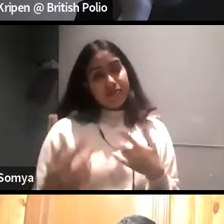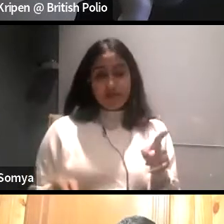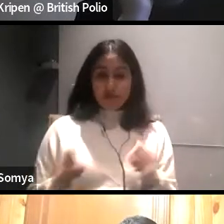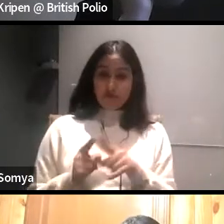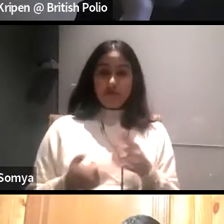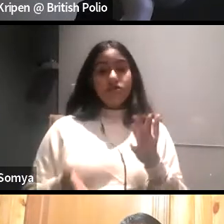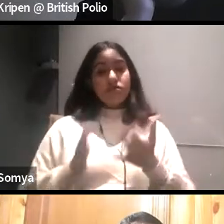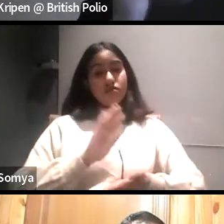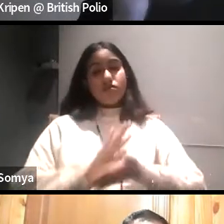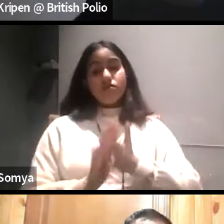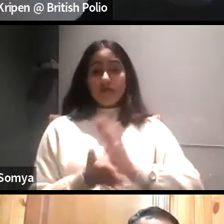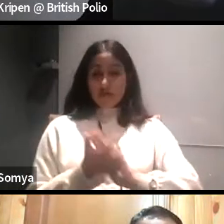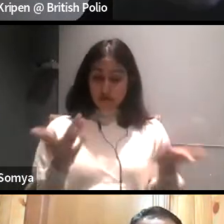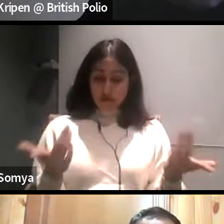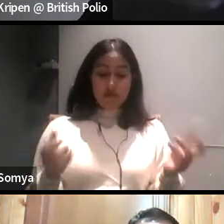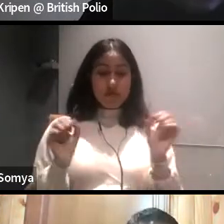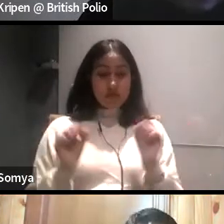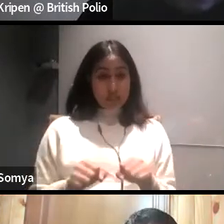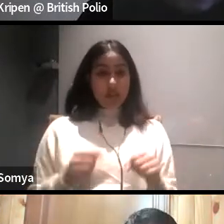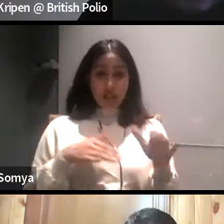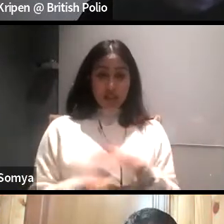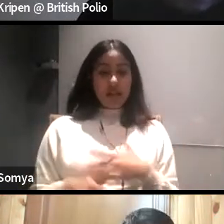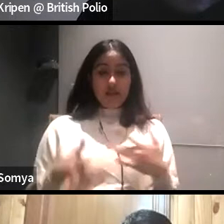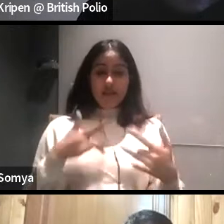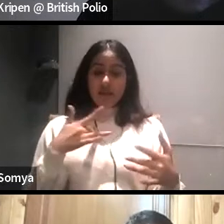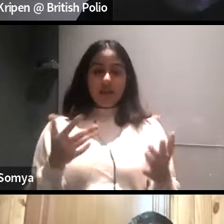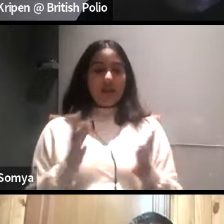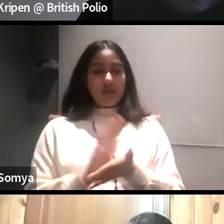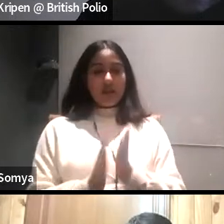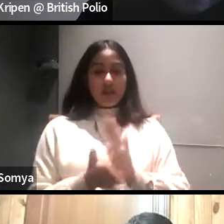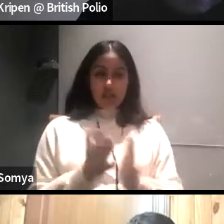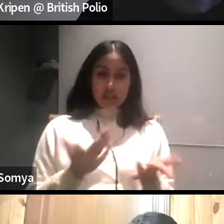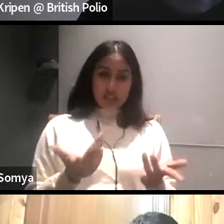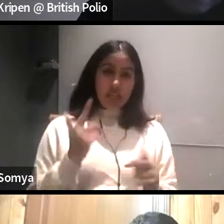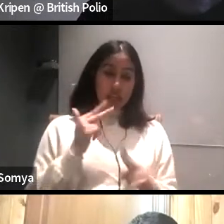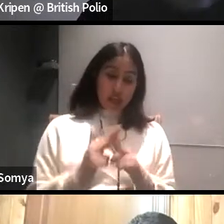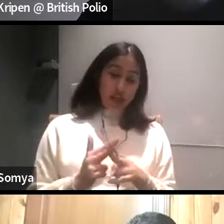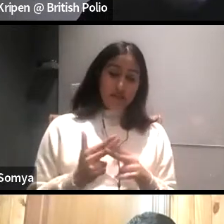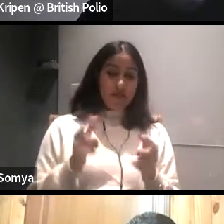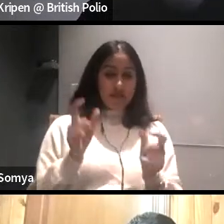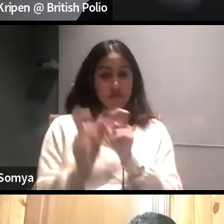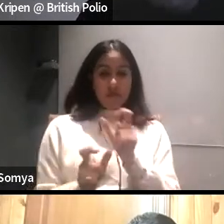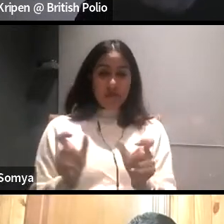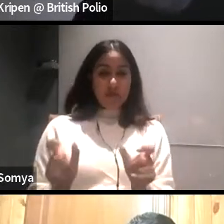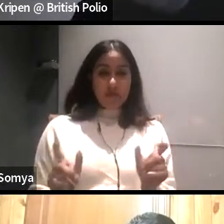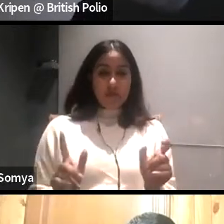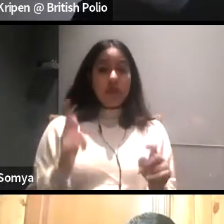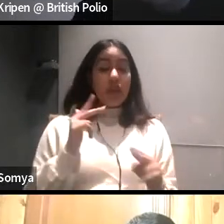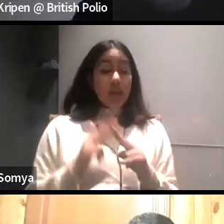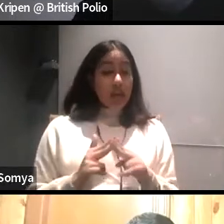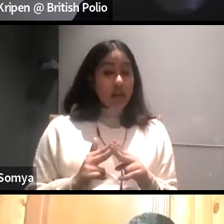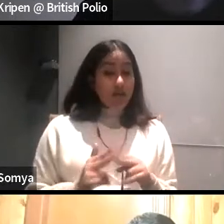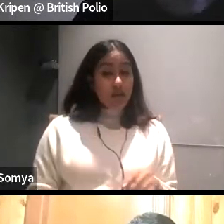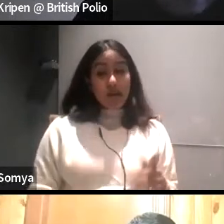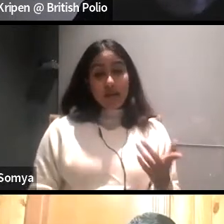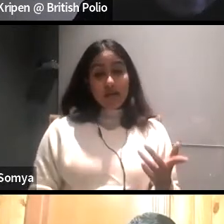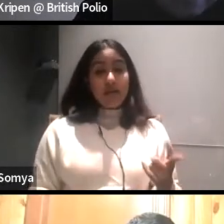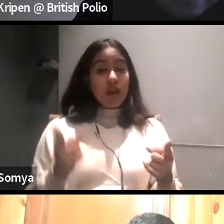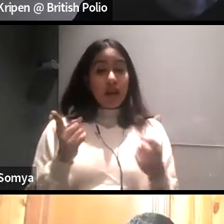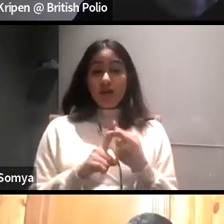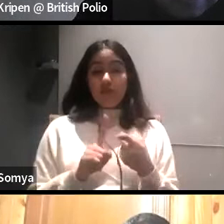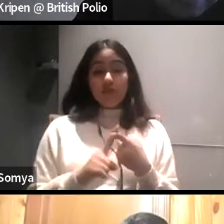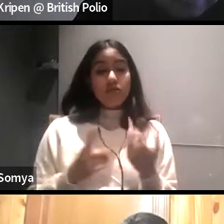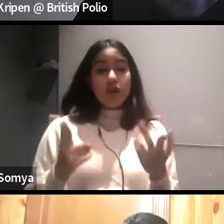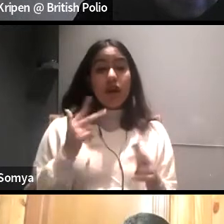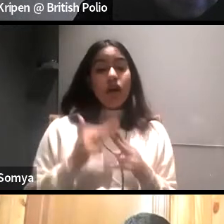challenges, which is very typical faced by people on the spectrum. And what is happening,